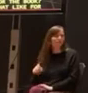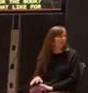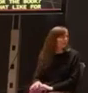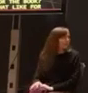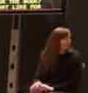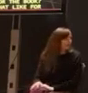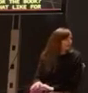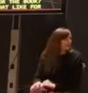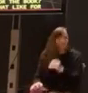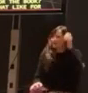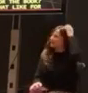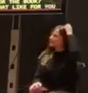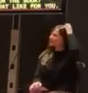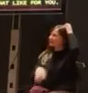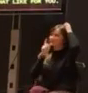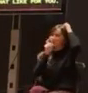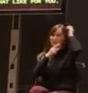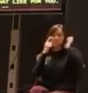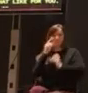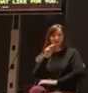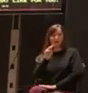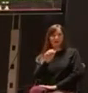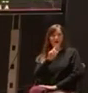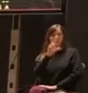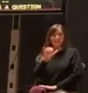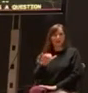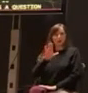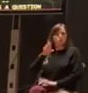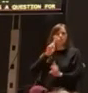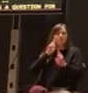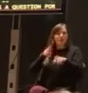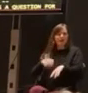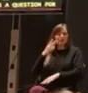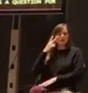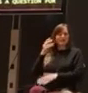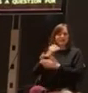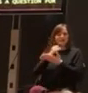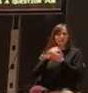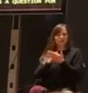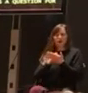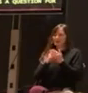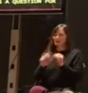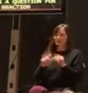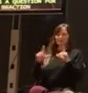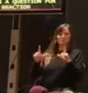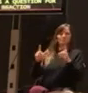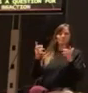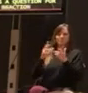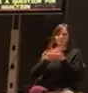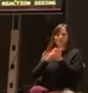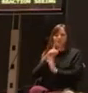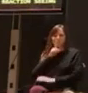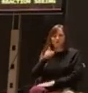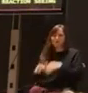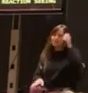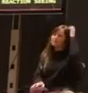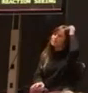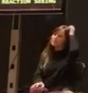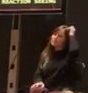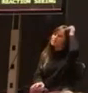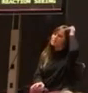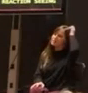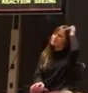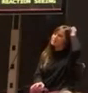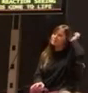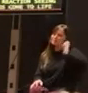Please, you do. It's a question for Mary, and her reaction to seeing the drawings come to life. Adam wants to know, what was